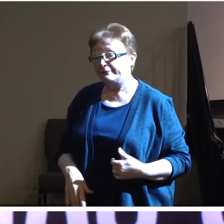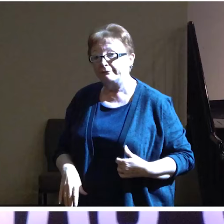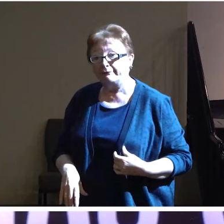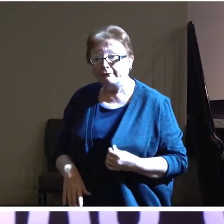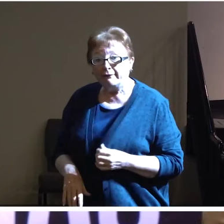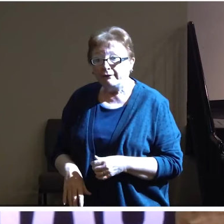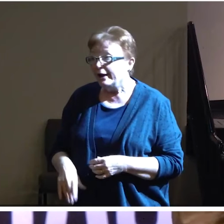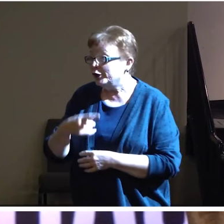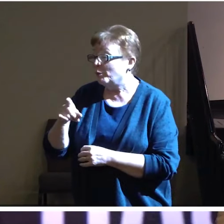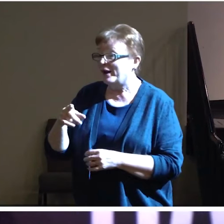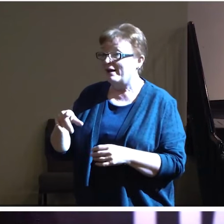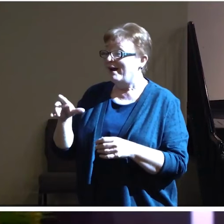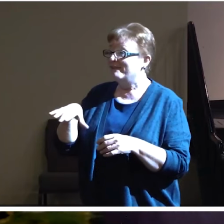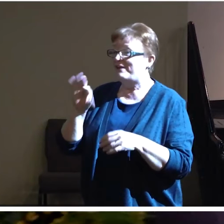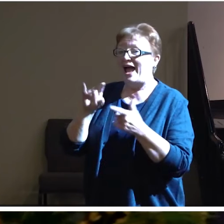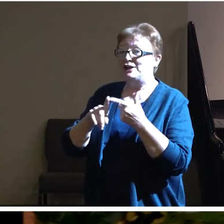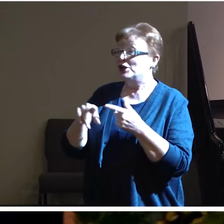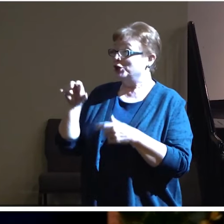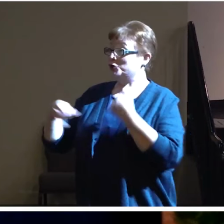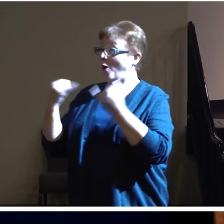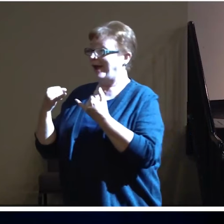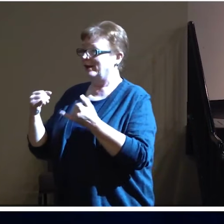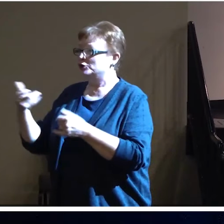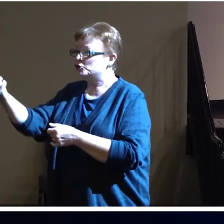You want to find joy? Turn the news off.